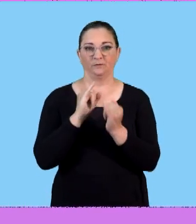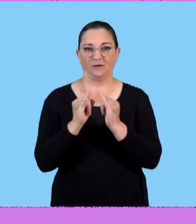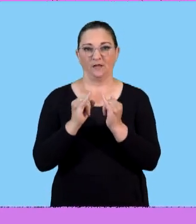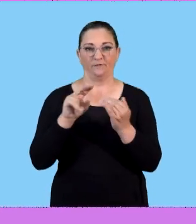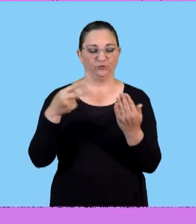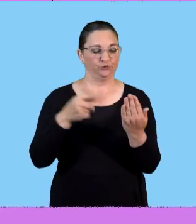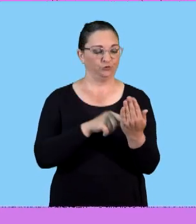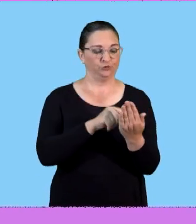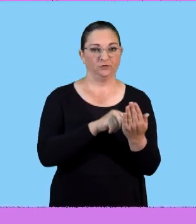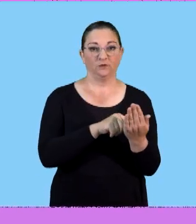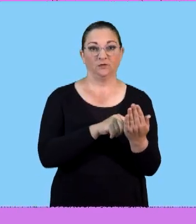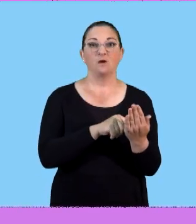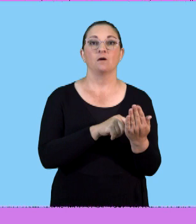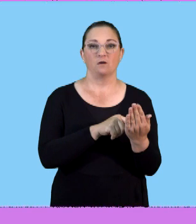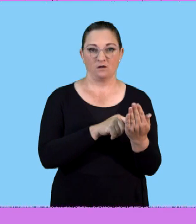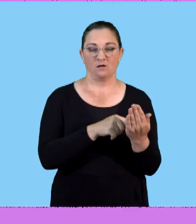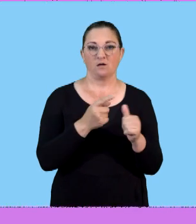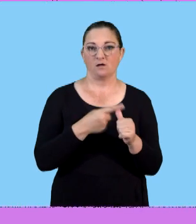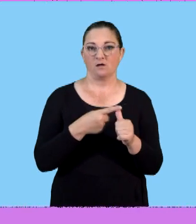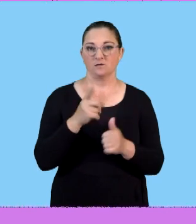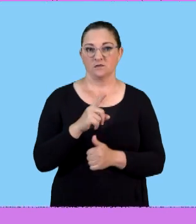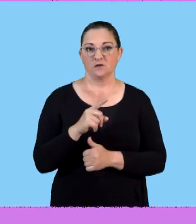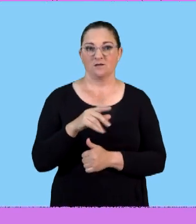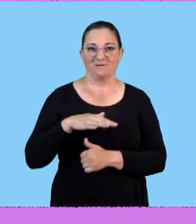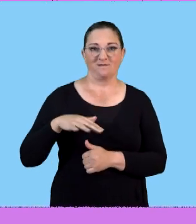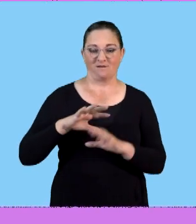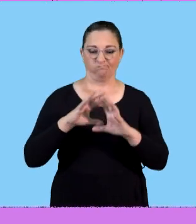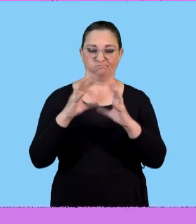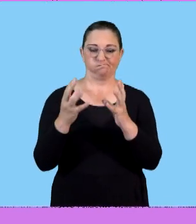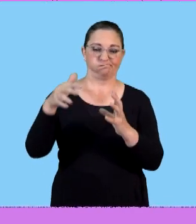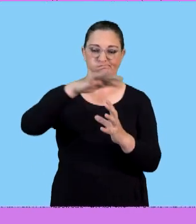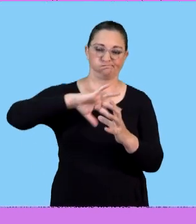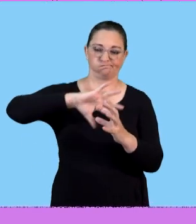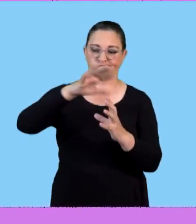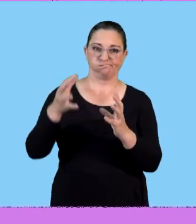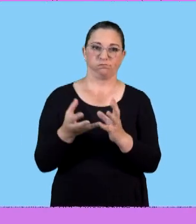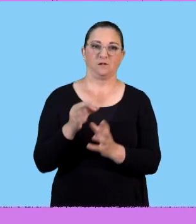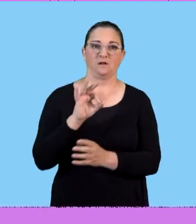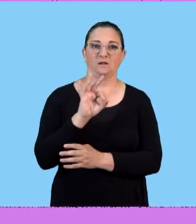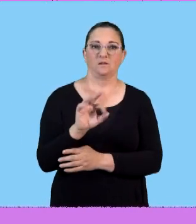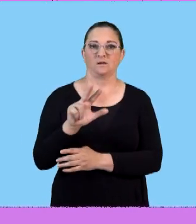squared. So that will give me area of this soccer ball of